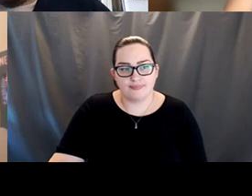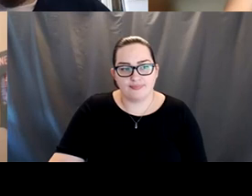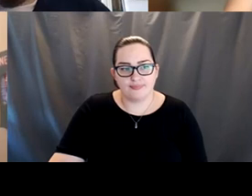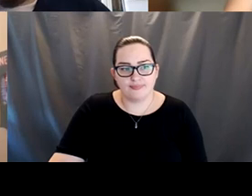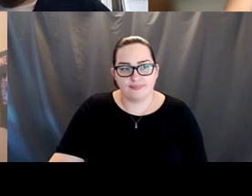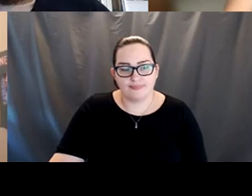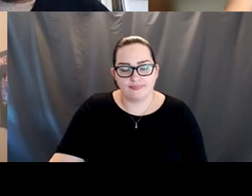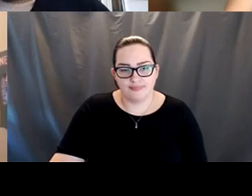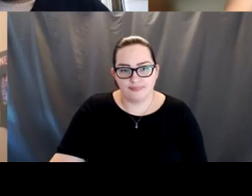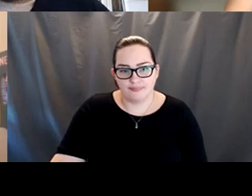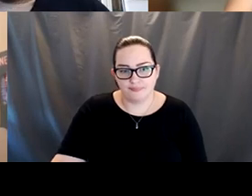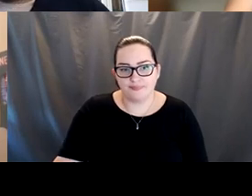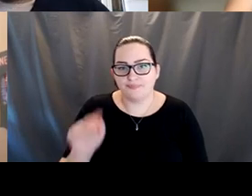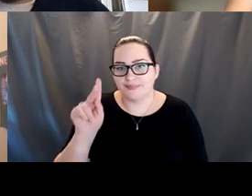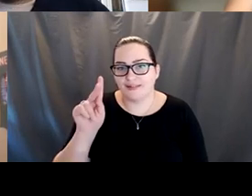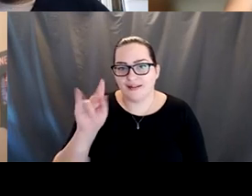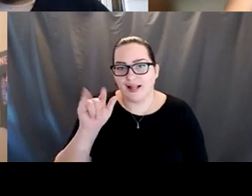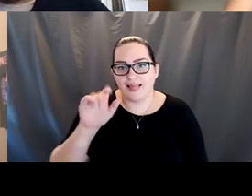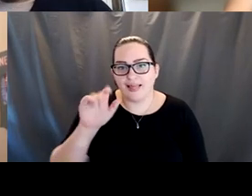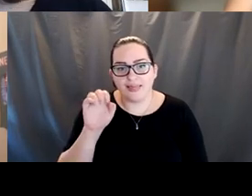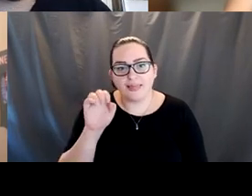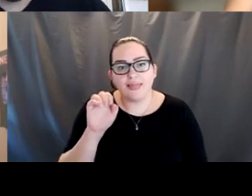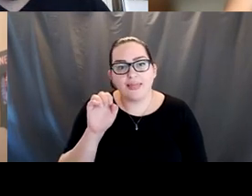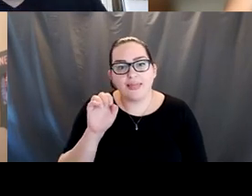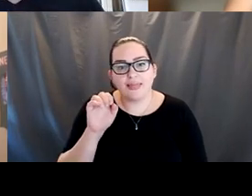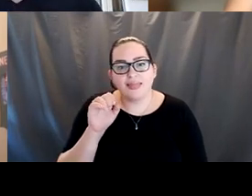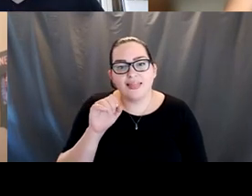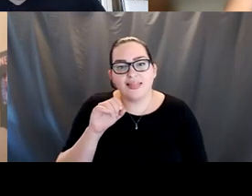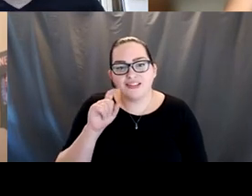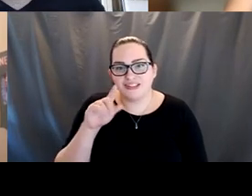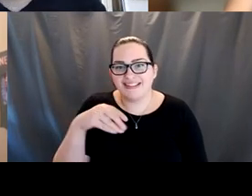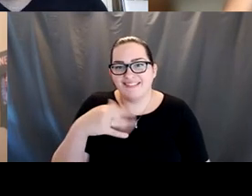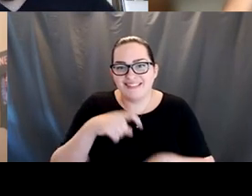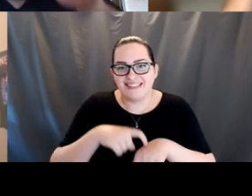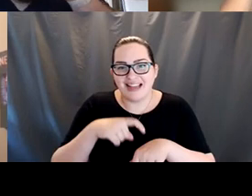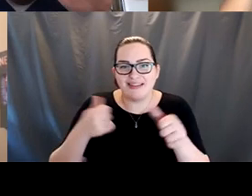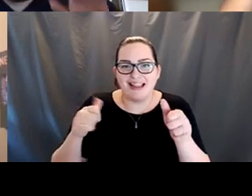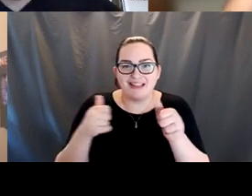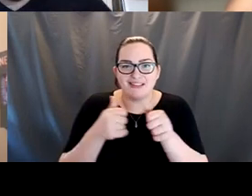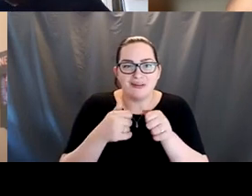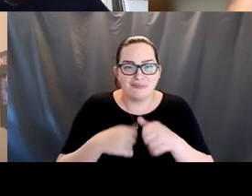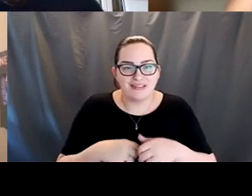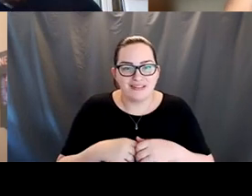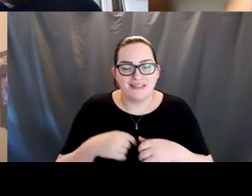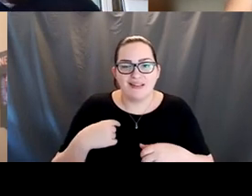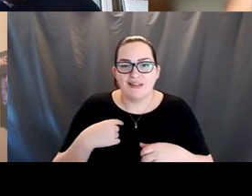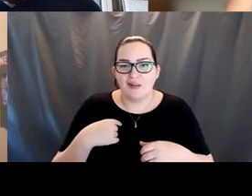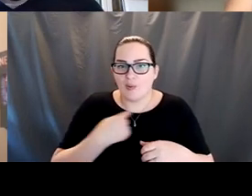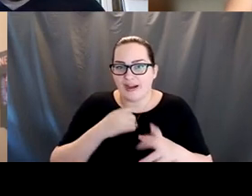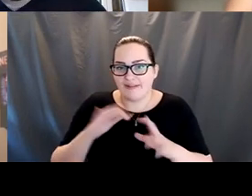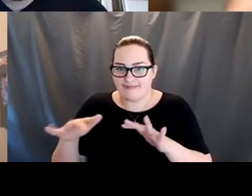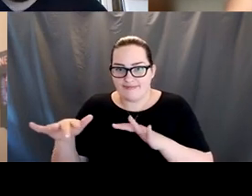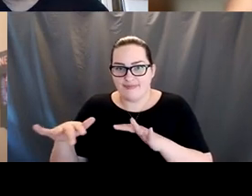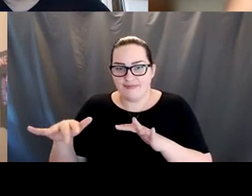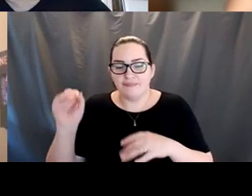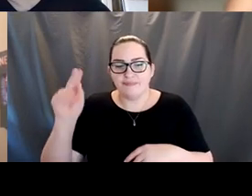just call everything I and everyone I know right fake news. I had tweets at me saying, "You're fake